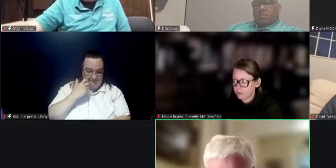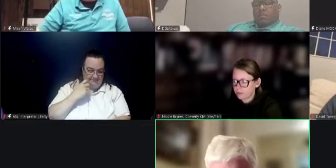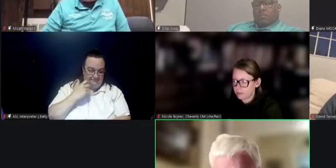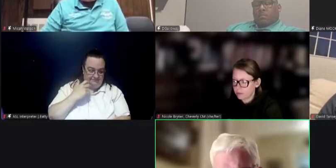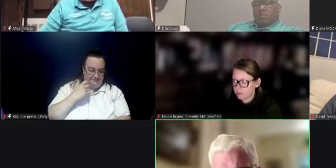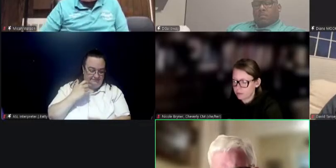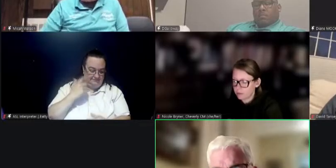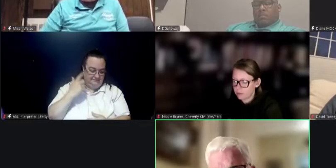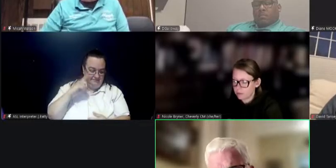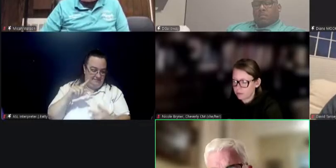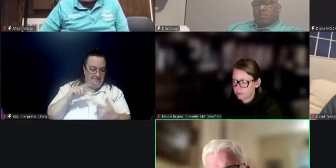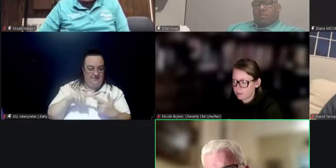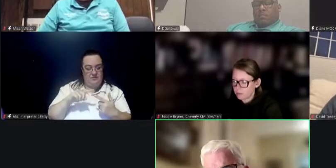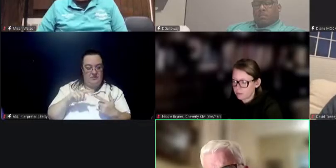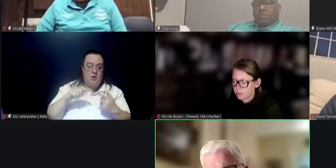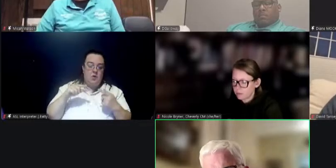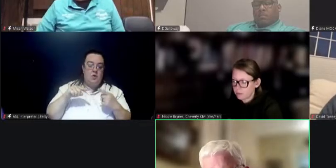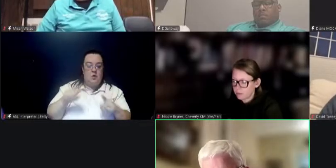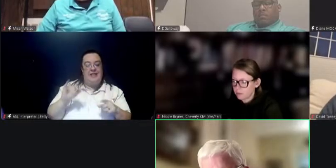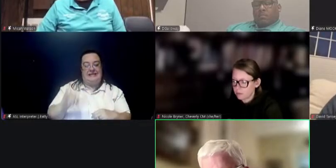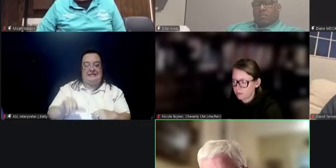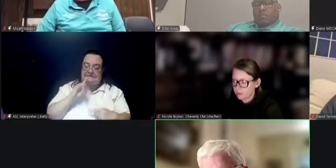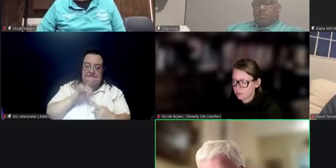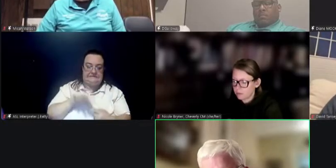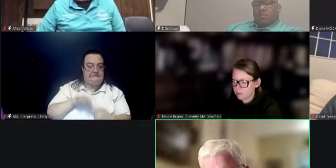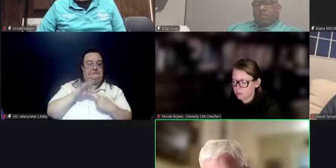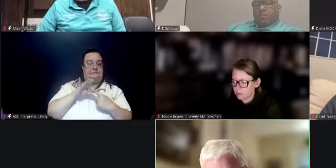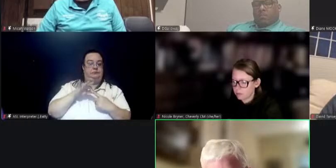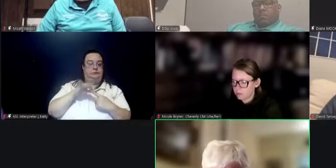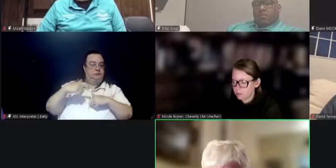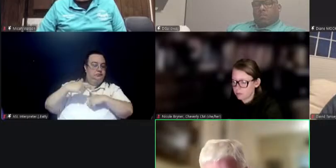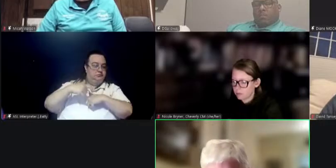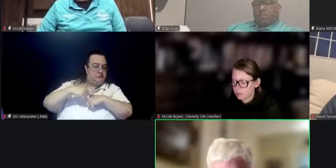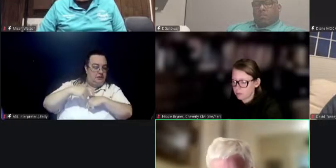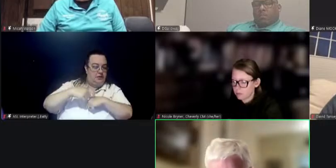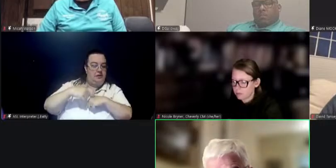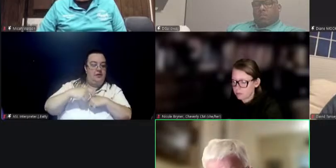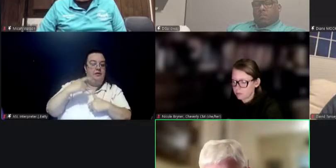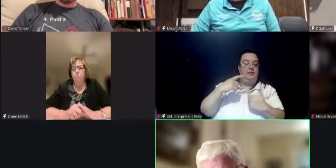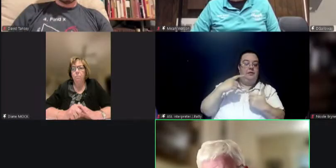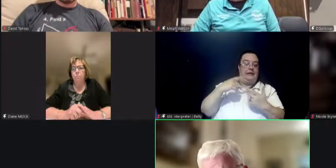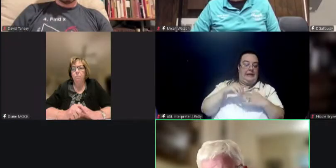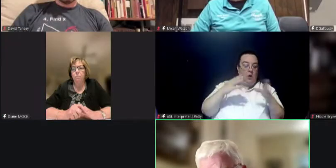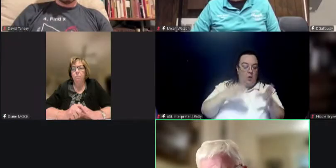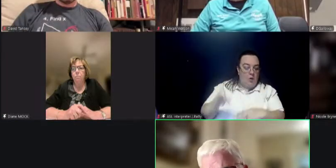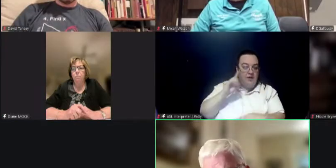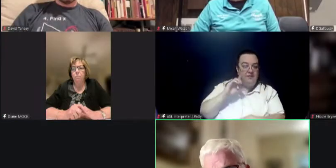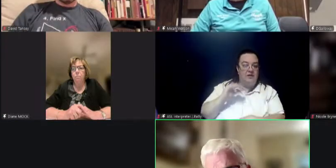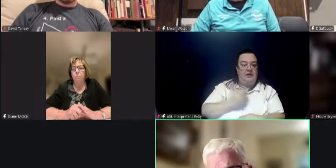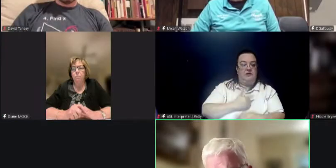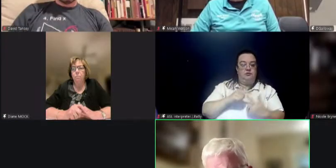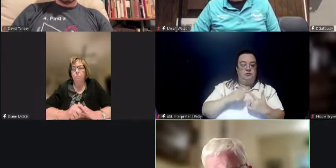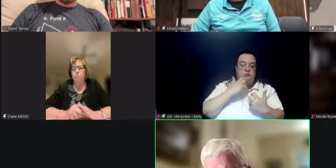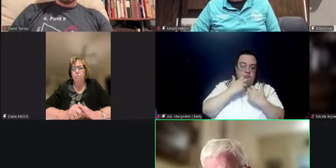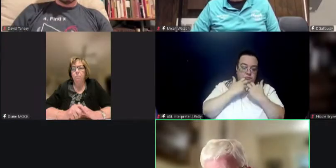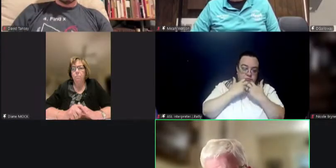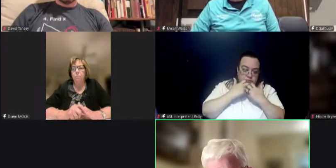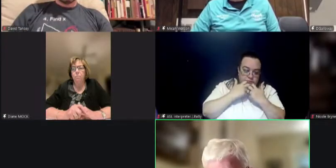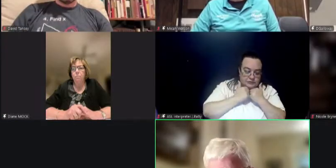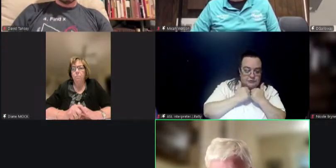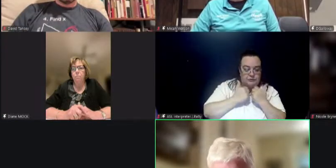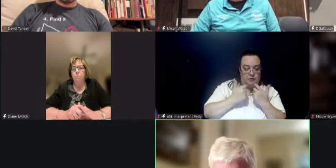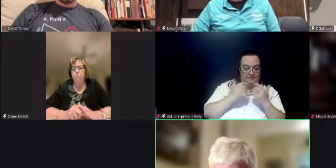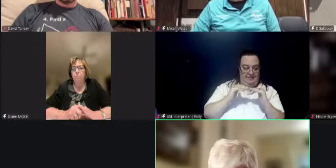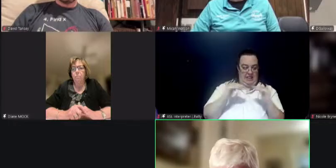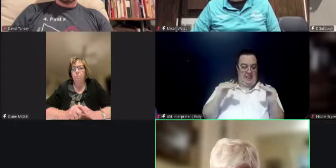extraordinary times in order for us to preserve the level of services that our